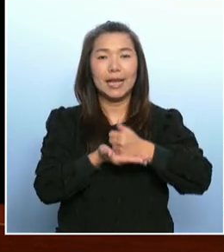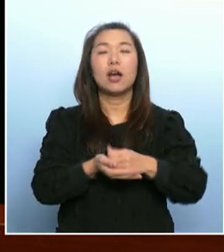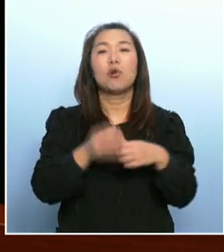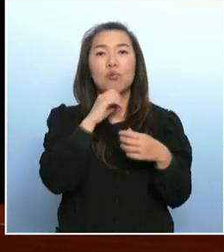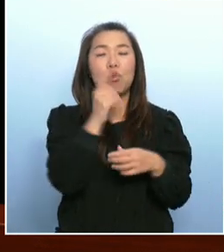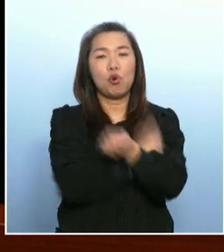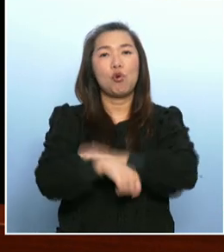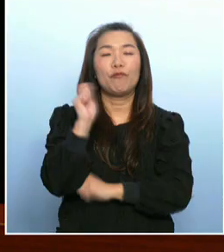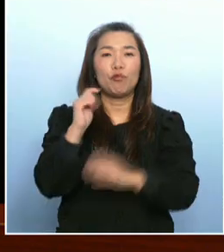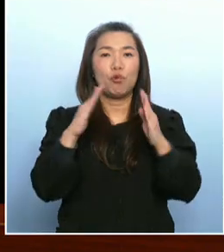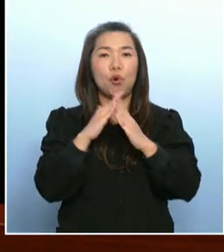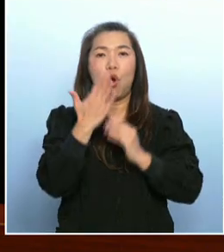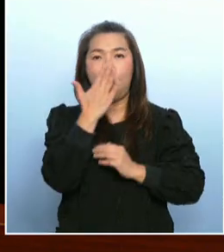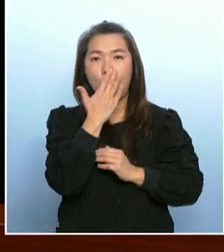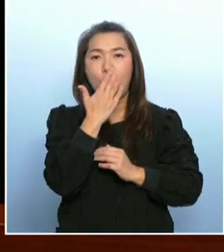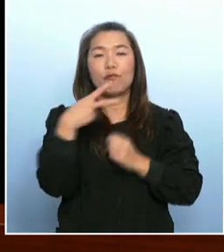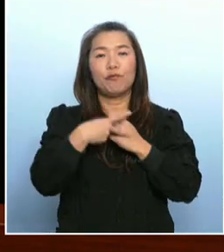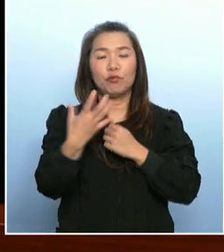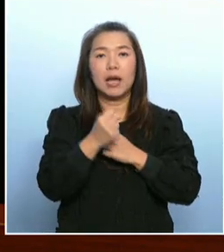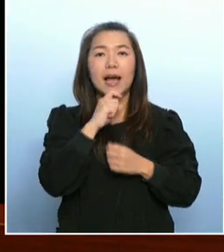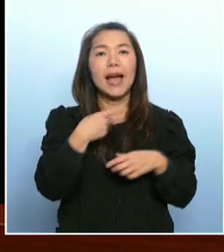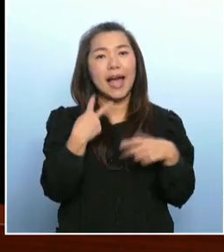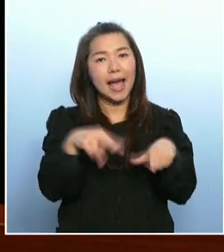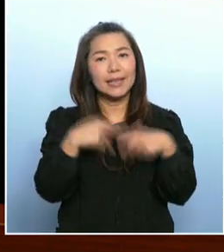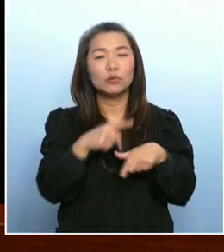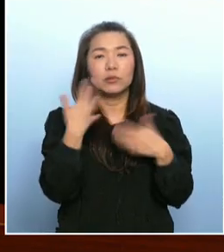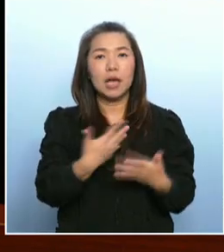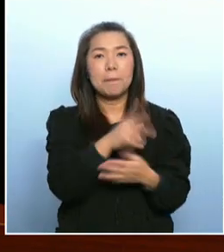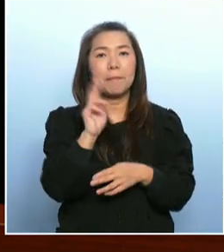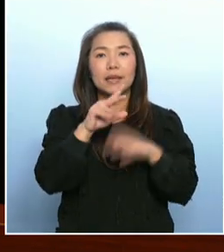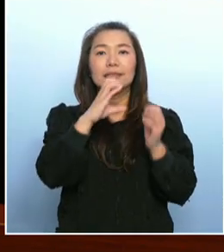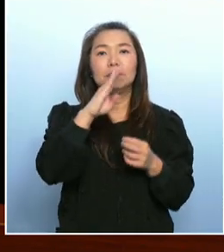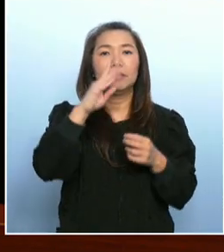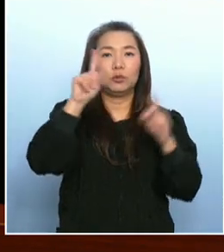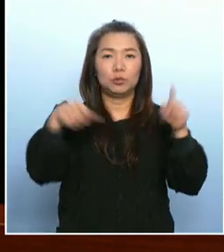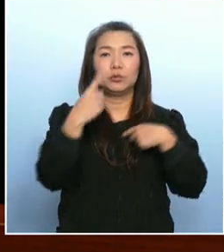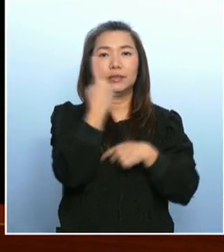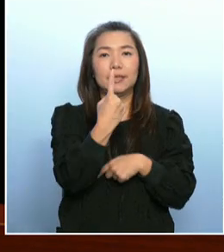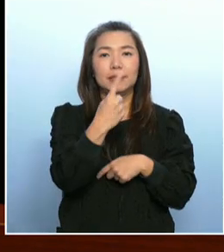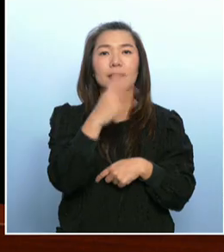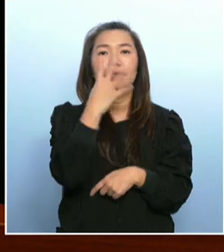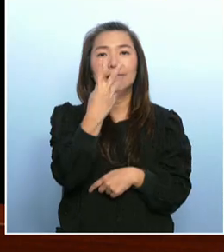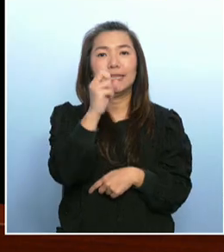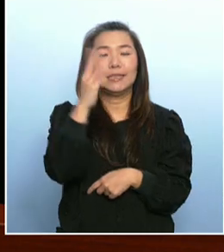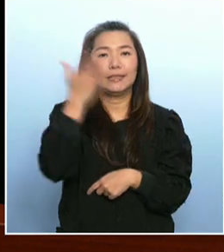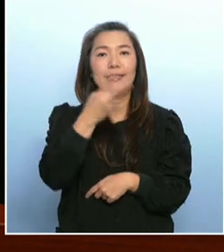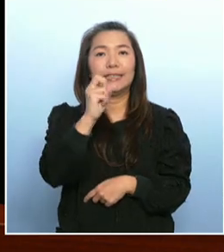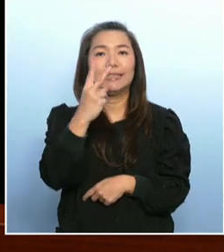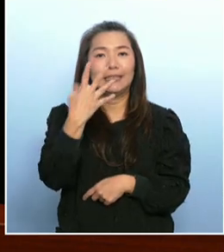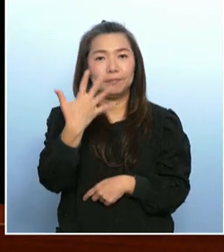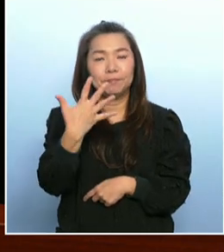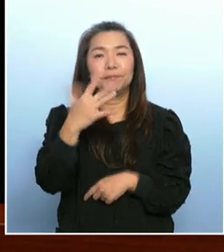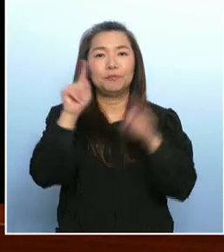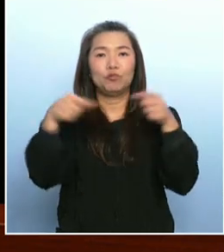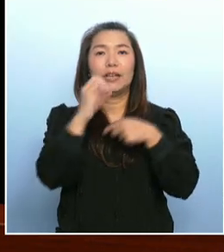May I now invite the Undersecretary for Labor and Welfare, Mr. Ho Kai-ming, to brief us on the paper submitted by the